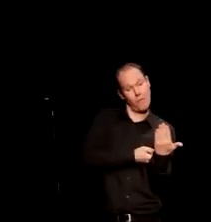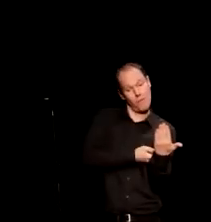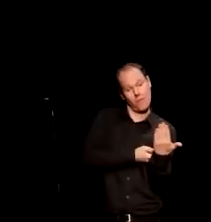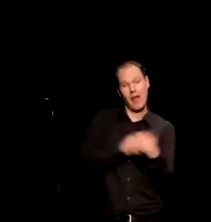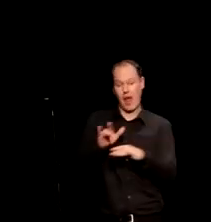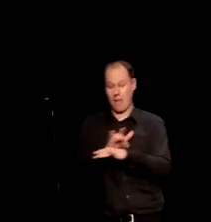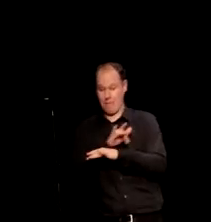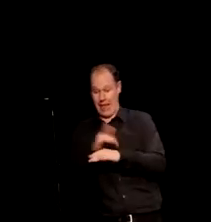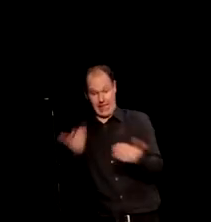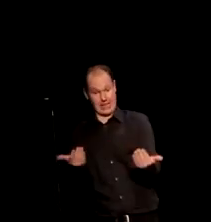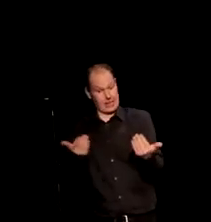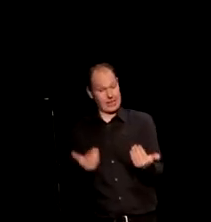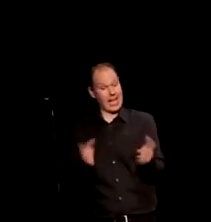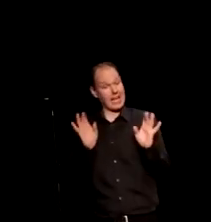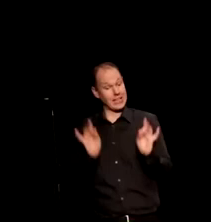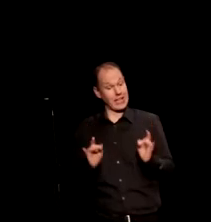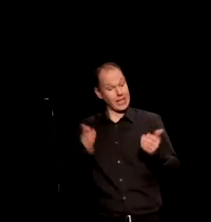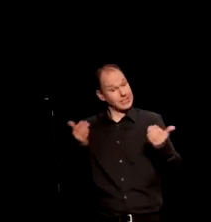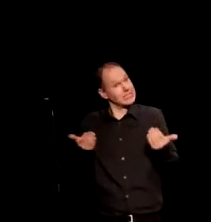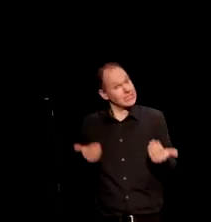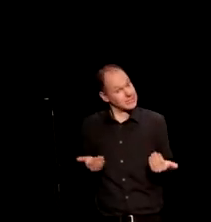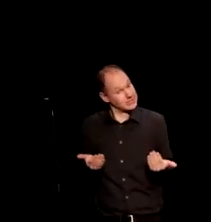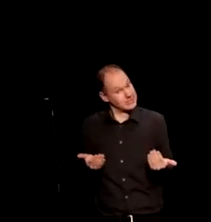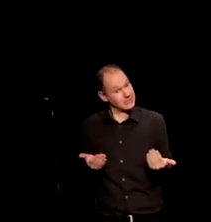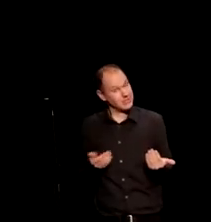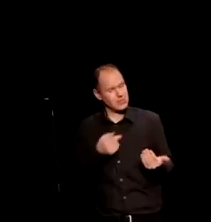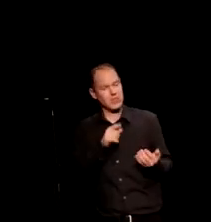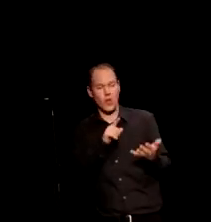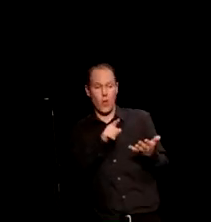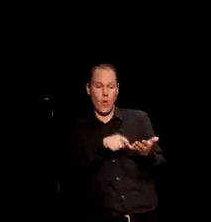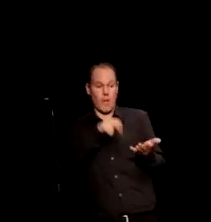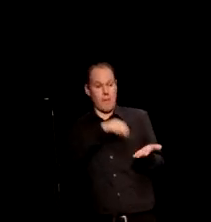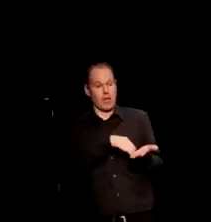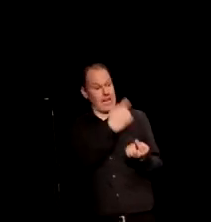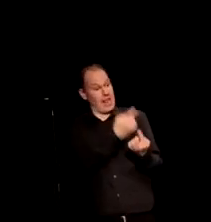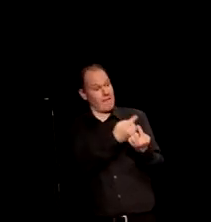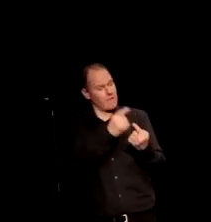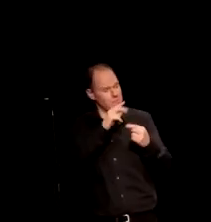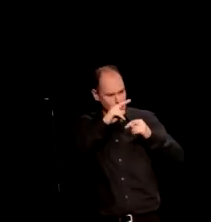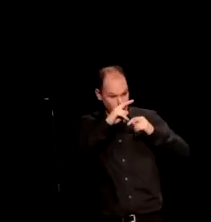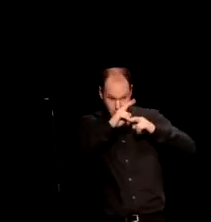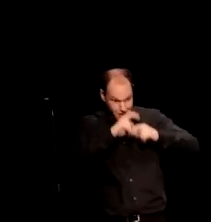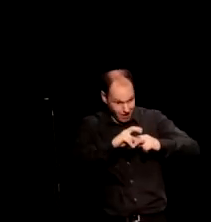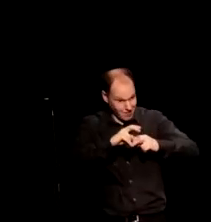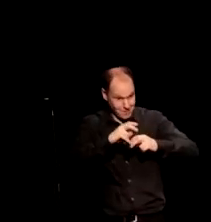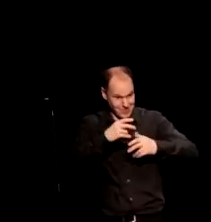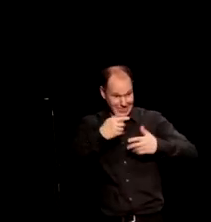been after the fact. And I'm still learning.